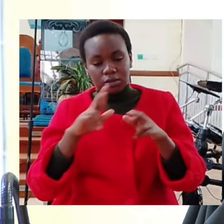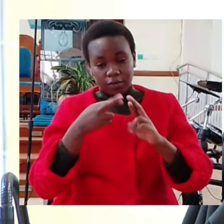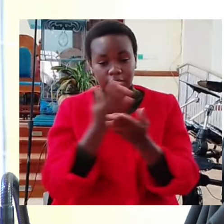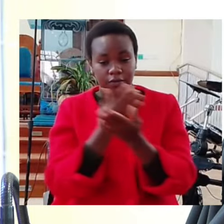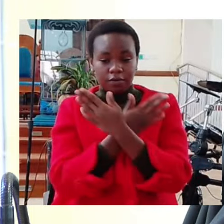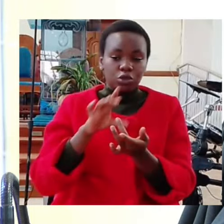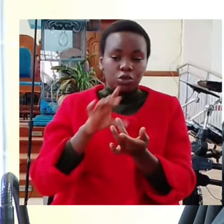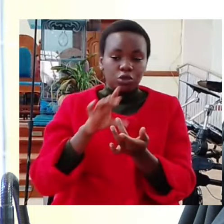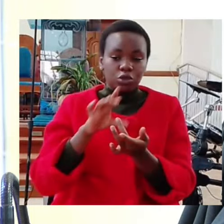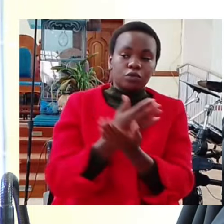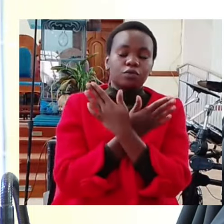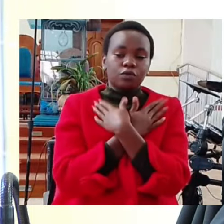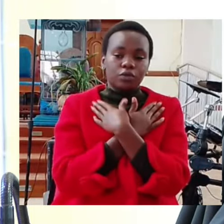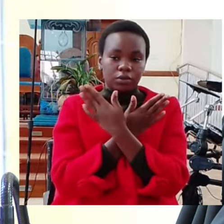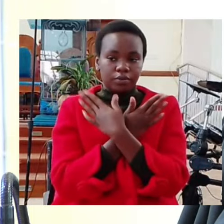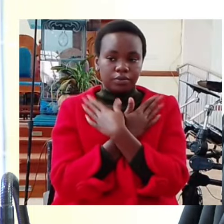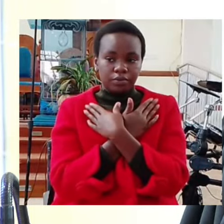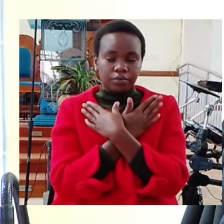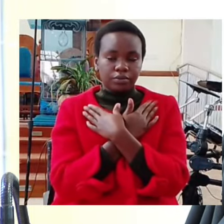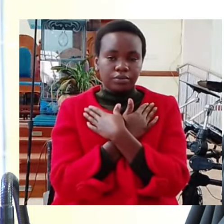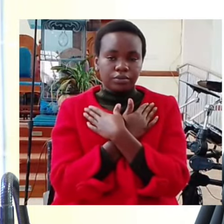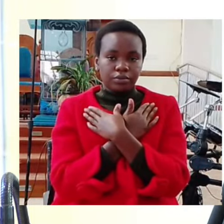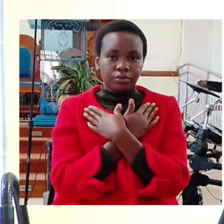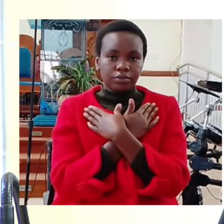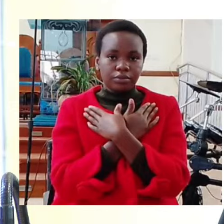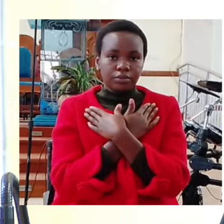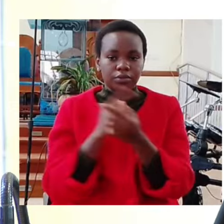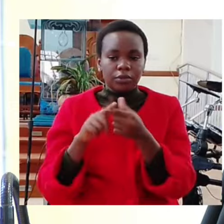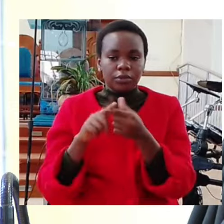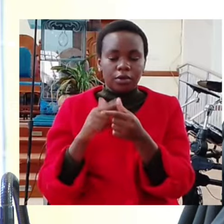friends? A friend